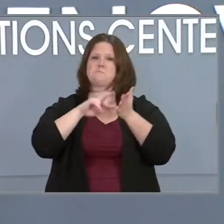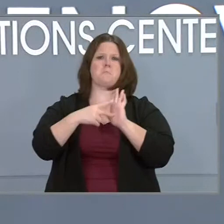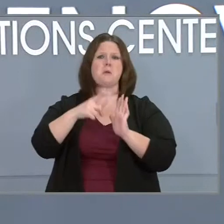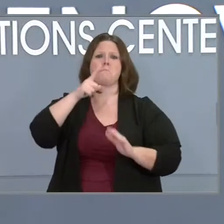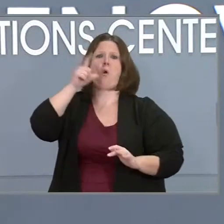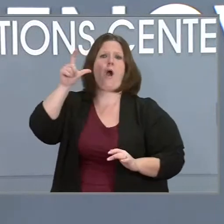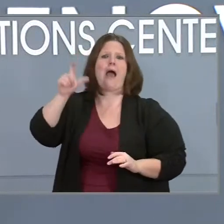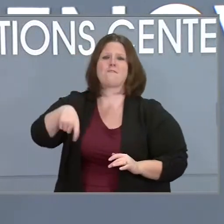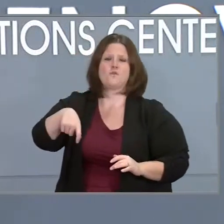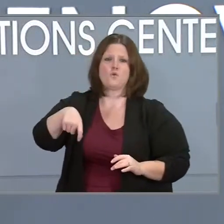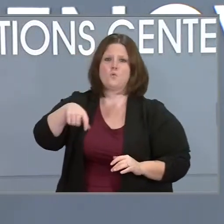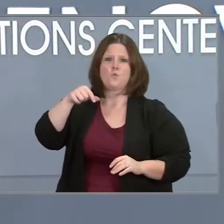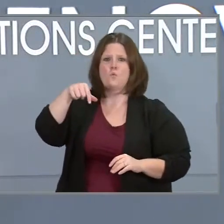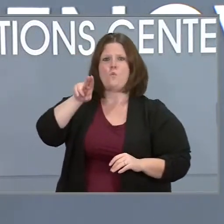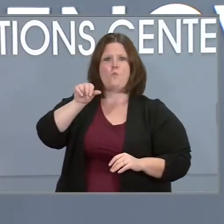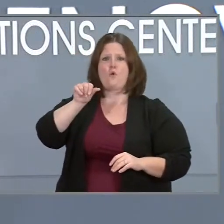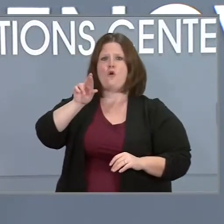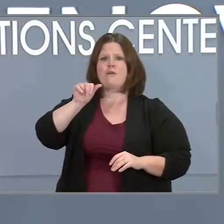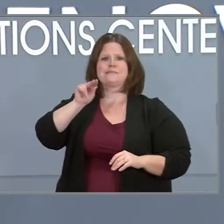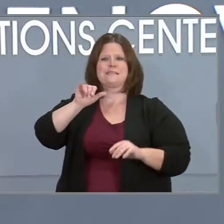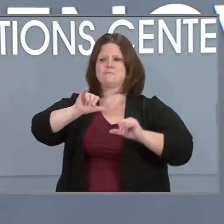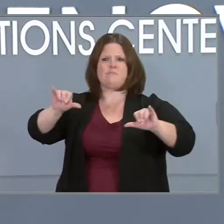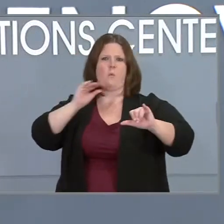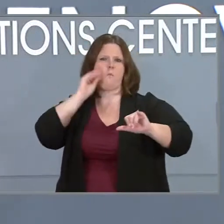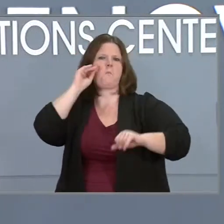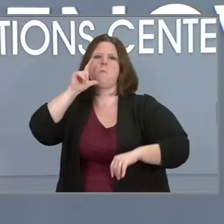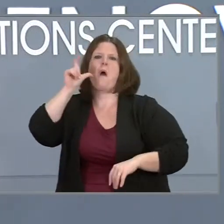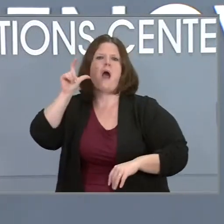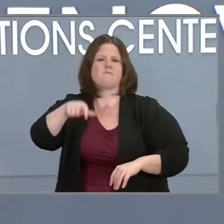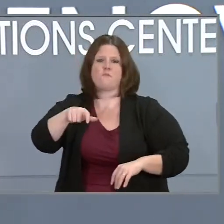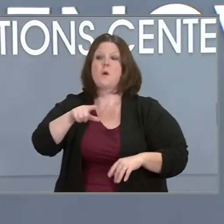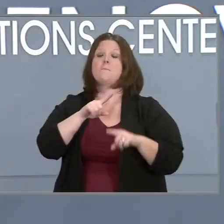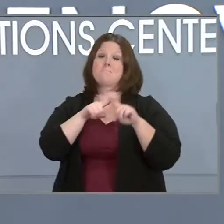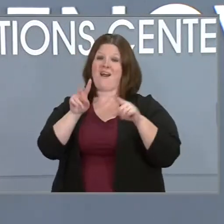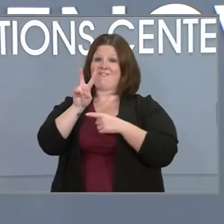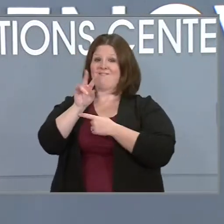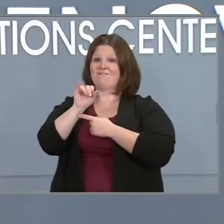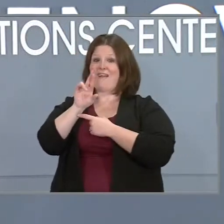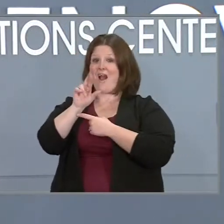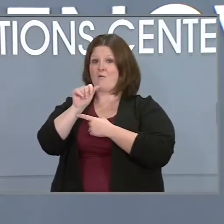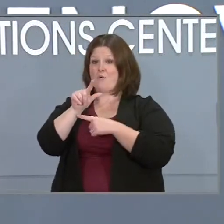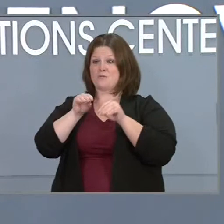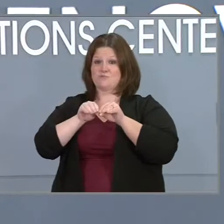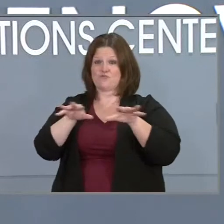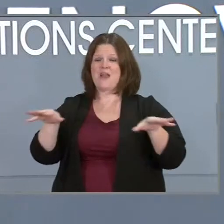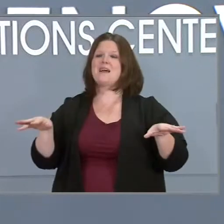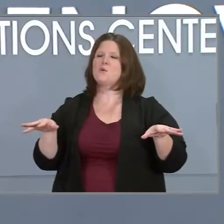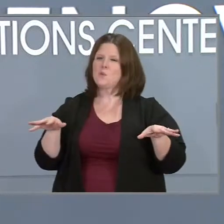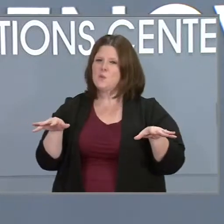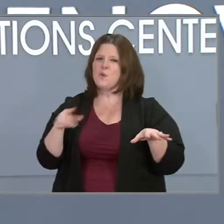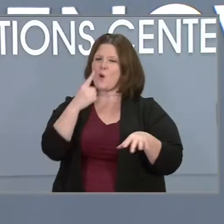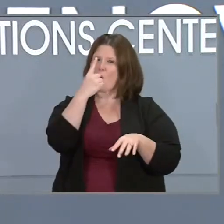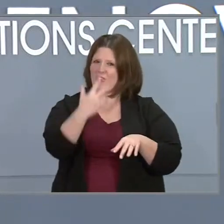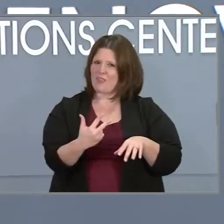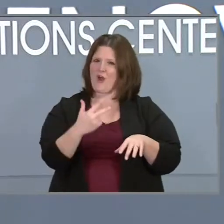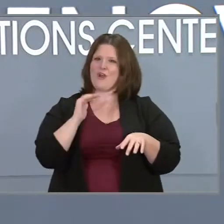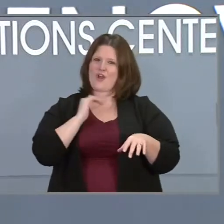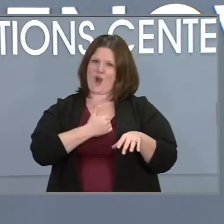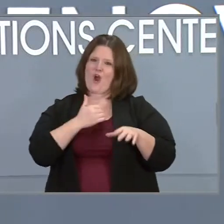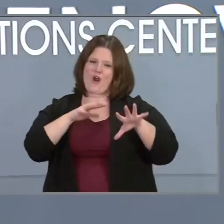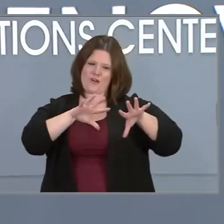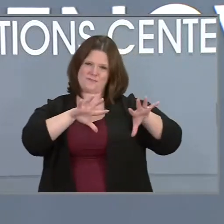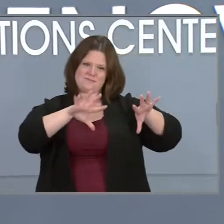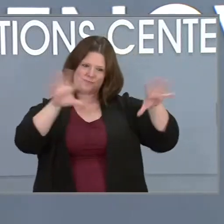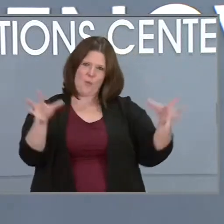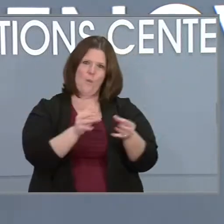are seeing more viral spread in those under the age of 17. As I said, for the first time, a third of our cases were in our children who are